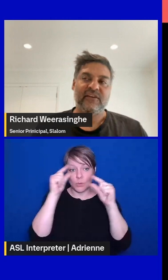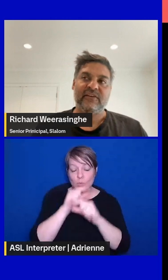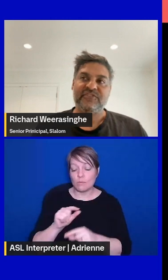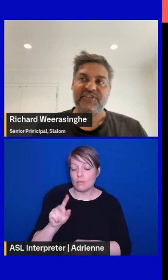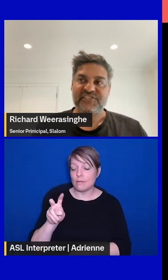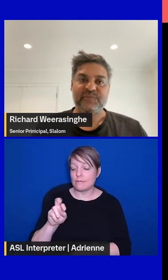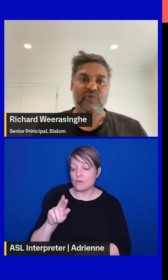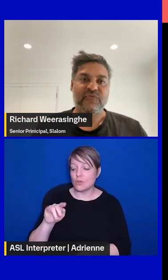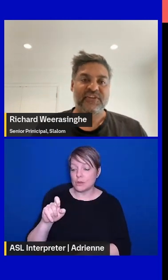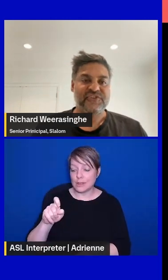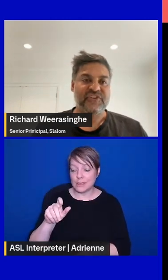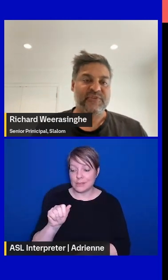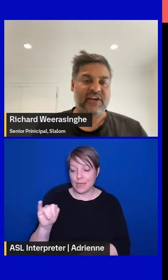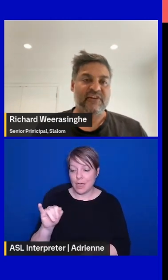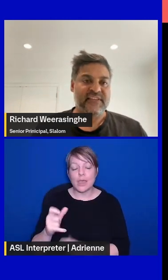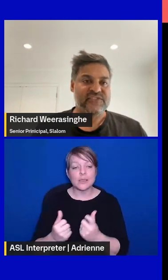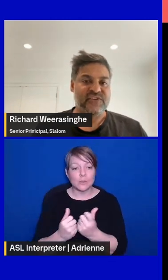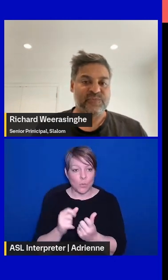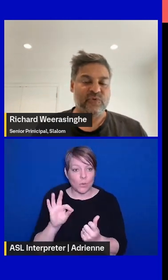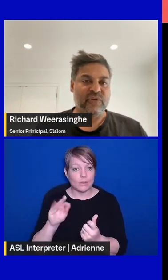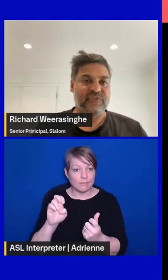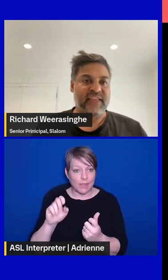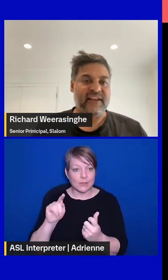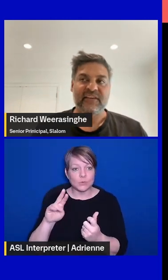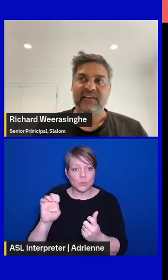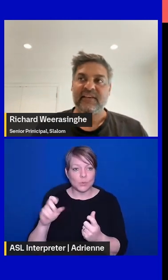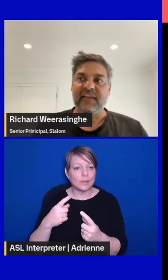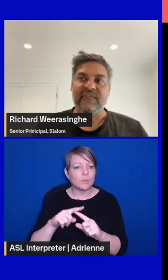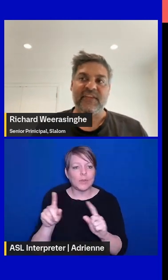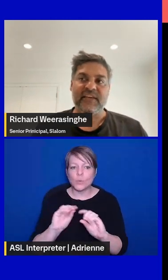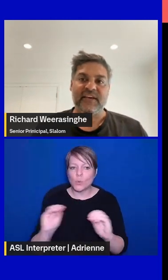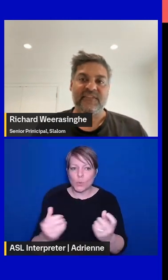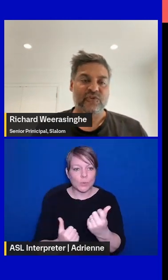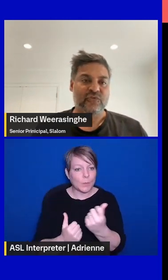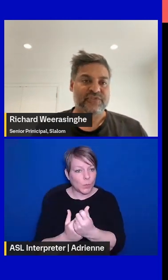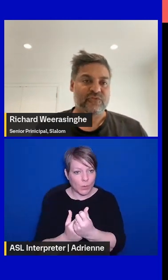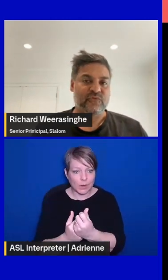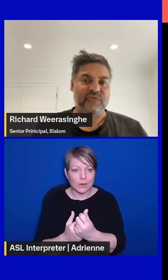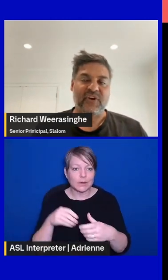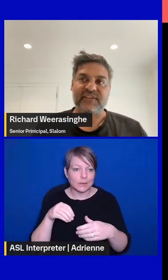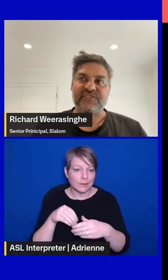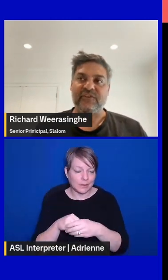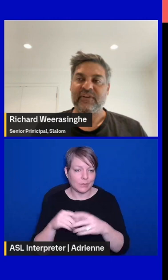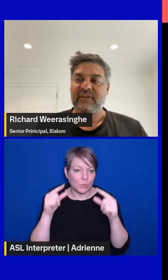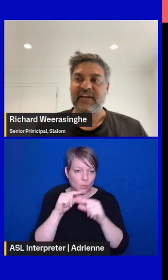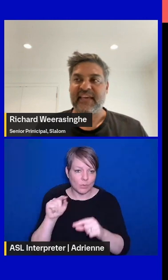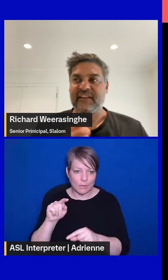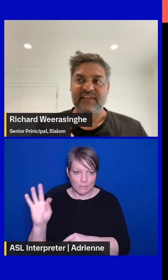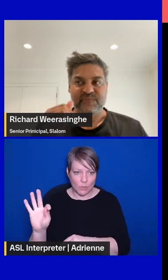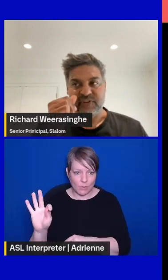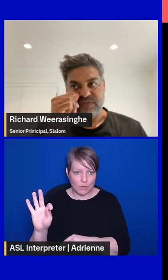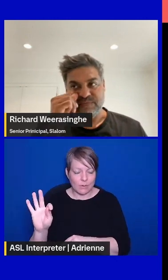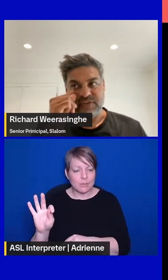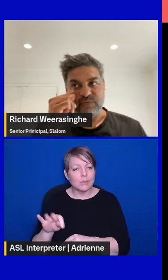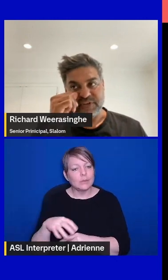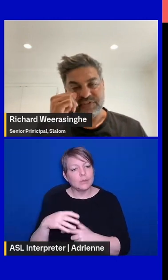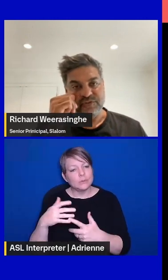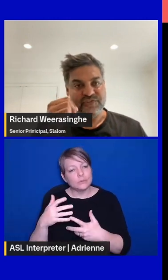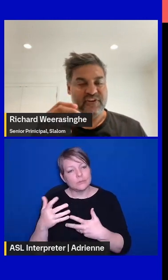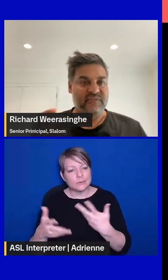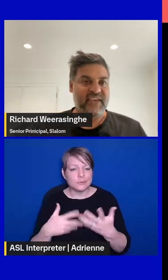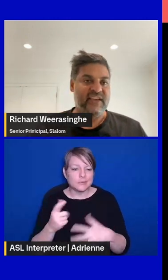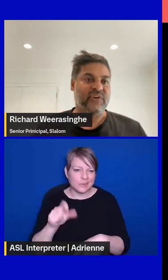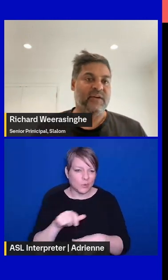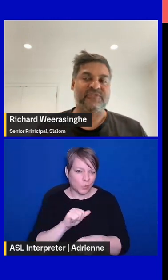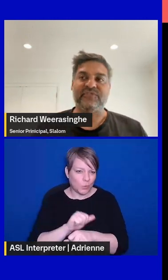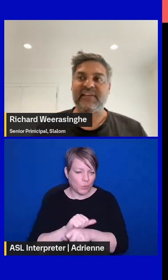AI does support fine tuning, but currently there's no support for that in the Google Terraform provider. So again, there's a bit of work to do to